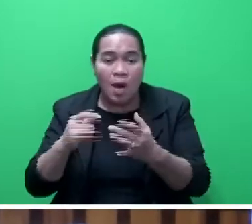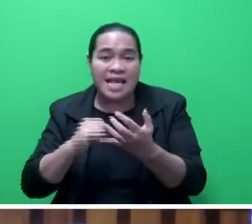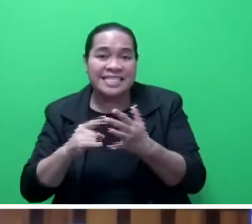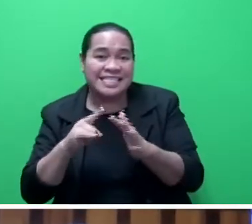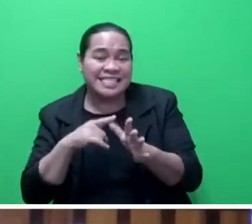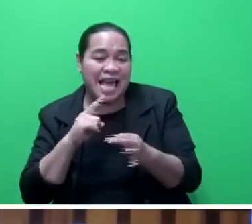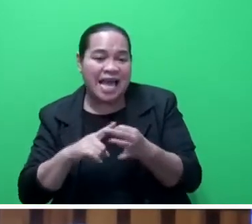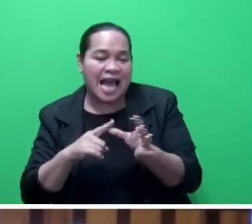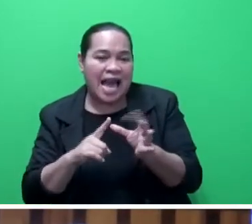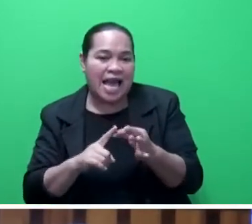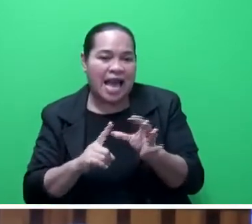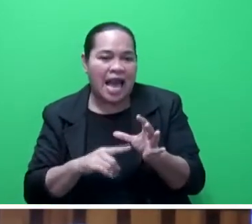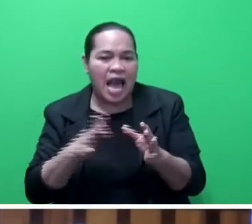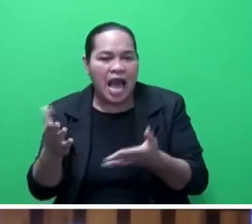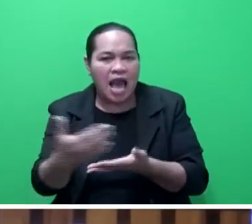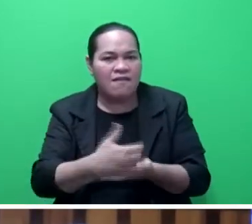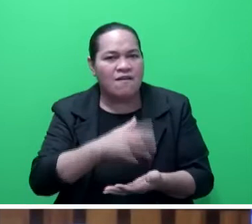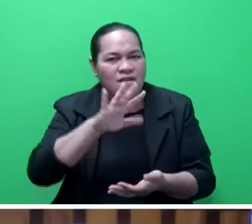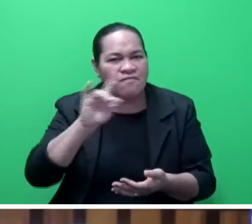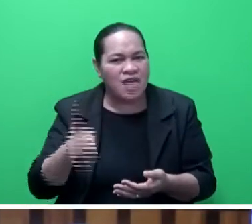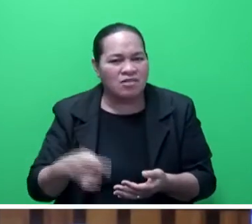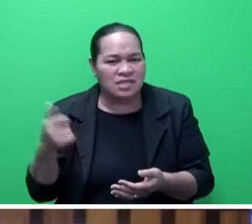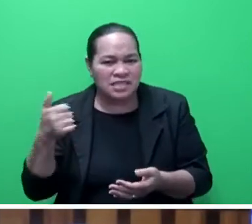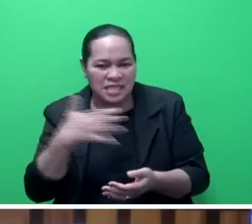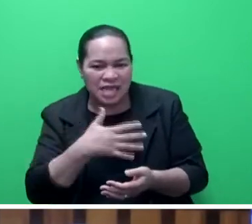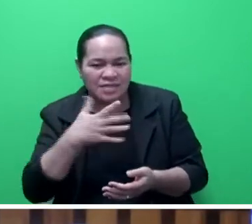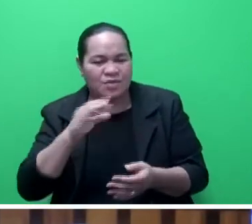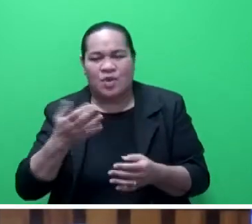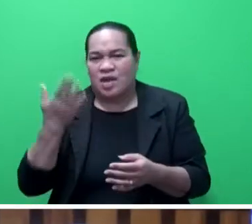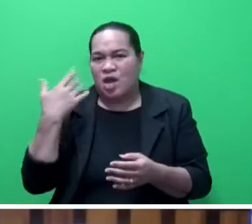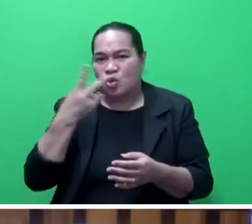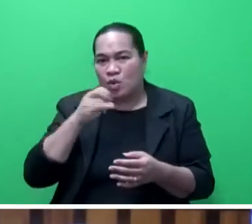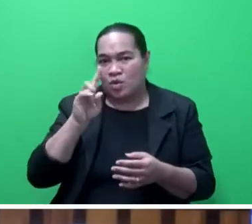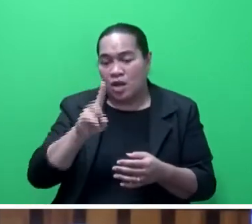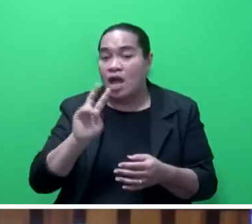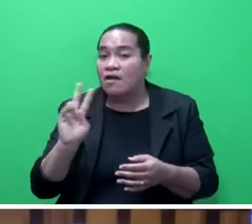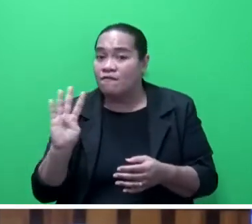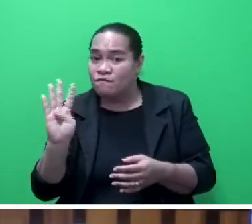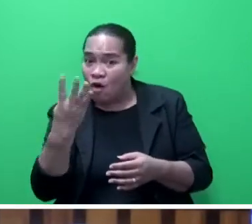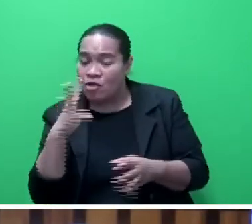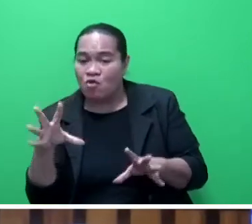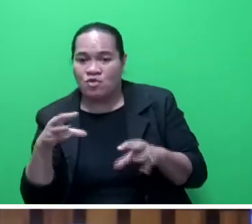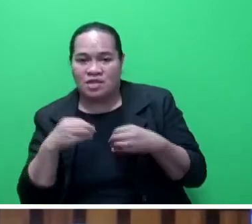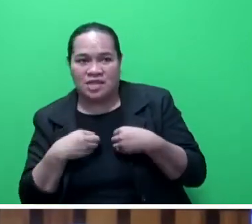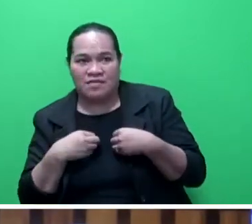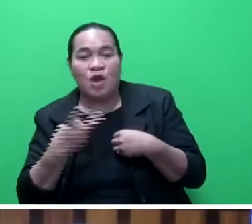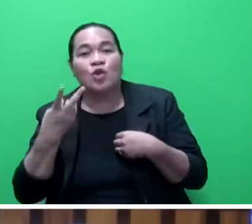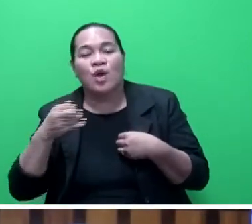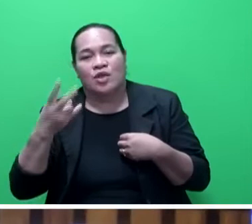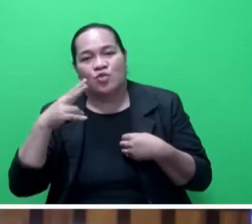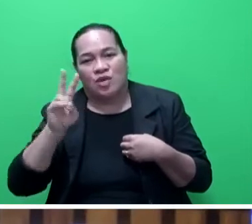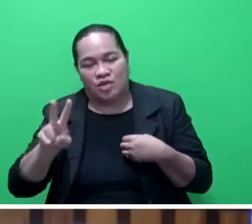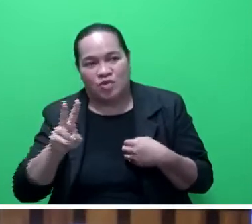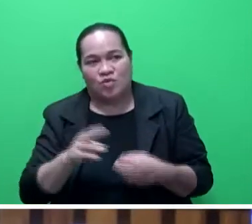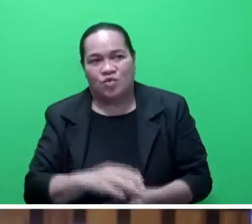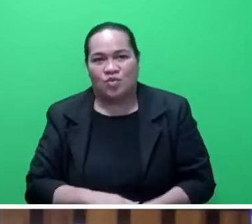with a harvest of 5,651 tonnes in 2021. The 4th JV will start receiving the payment in 2022, and these JVs are